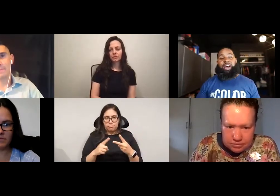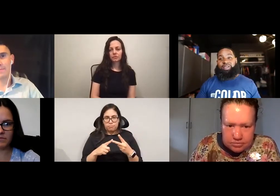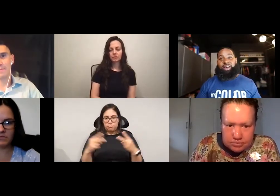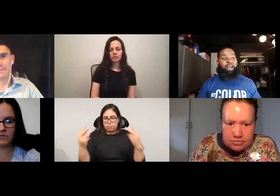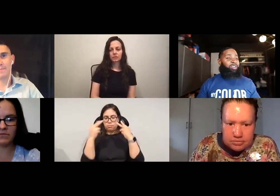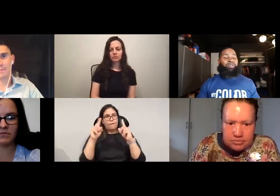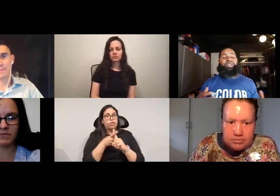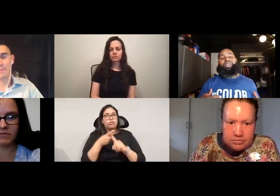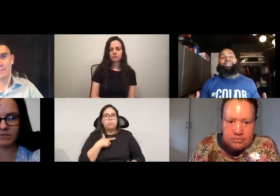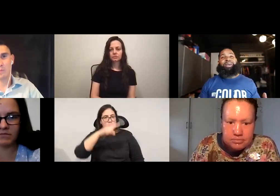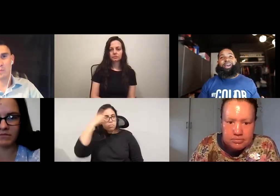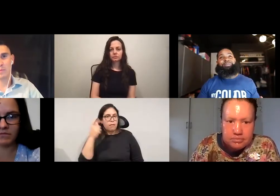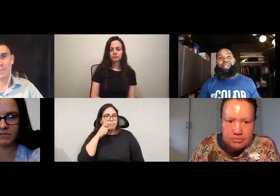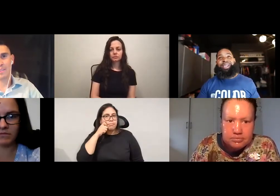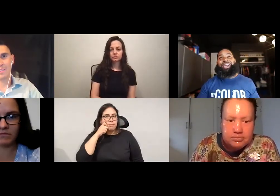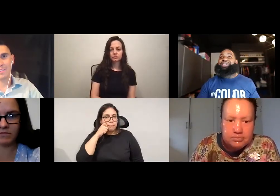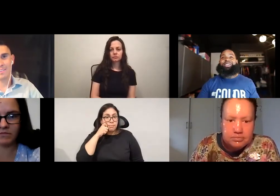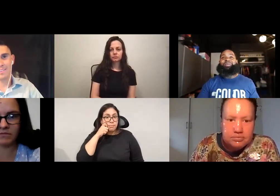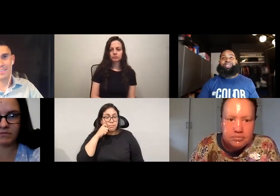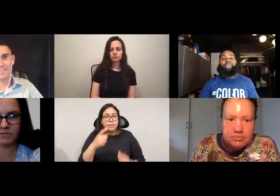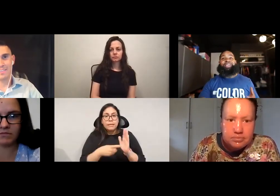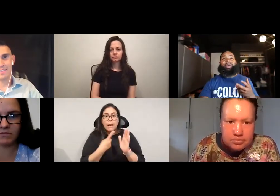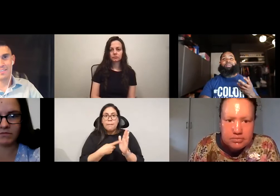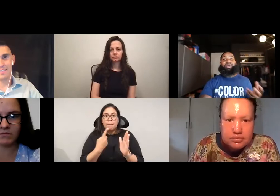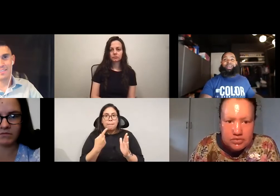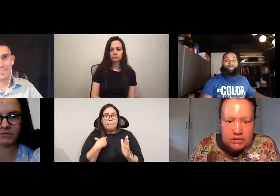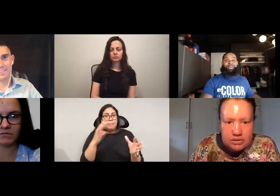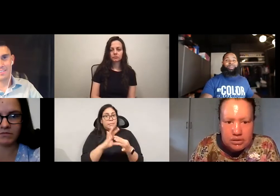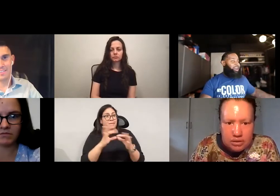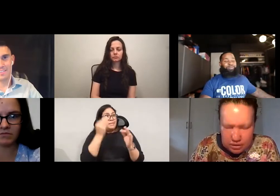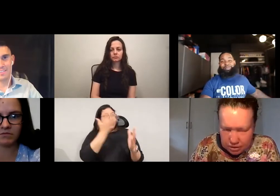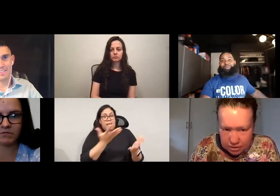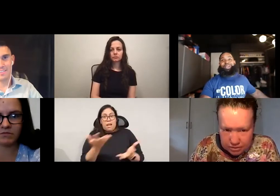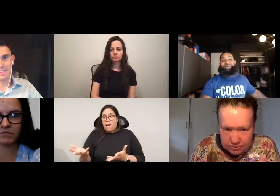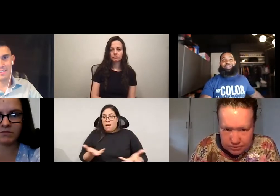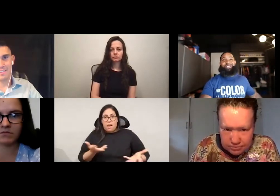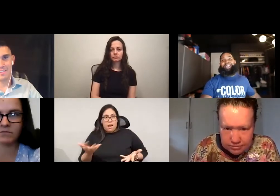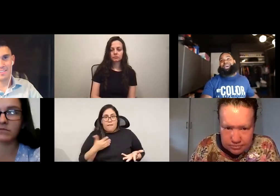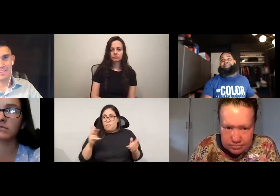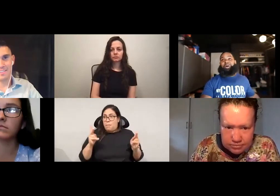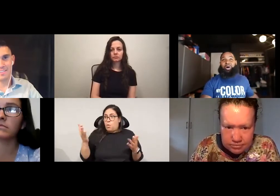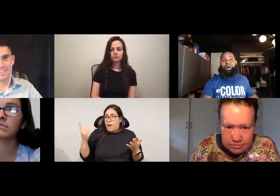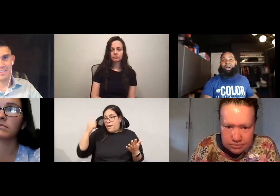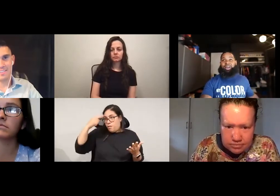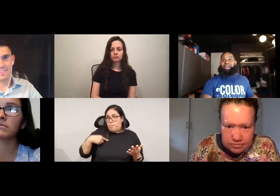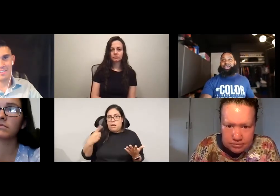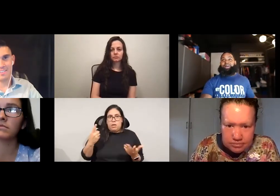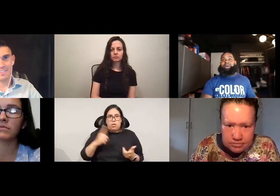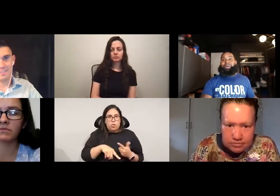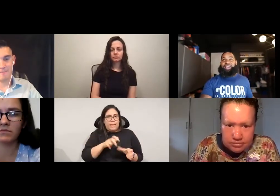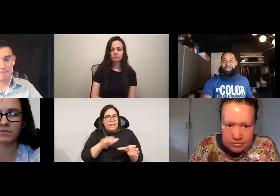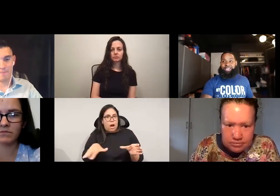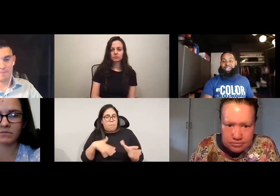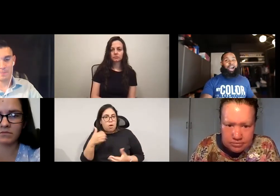things. I feel sometimes like I'm pleading out to someone to say, but I have people waiting on me just to get out my car. And